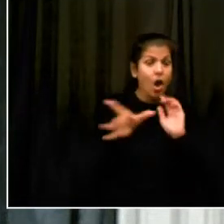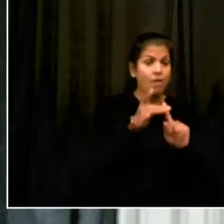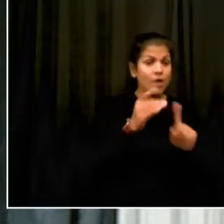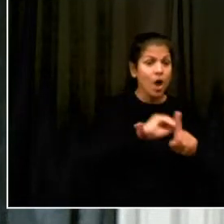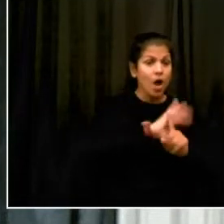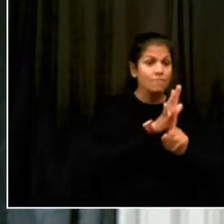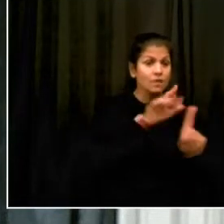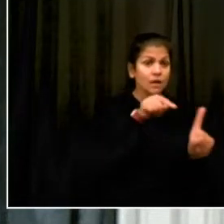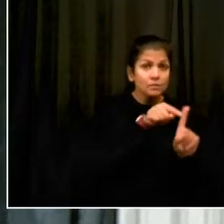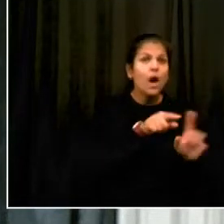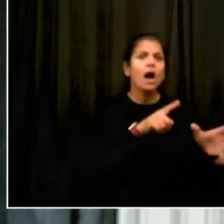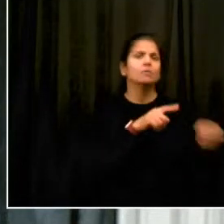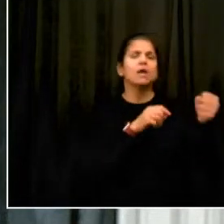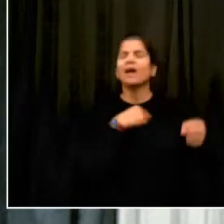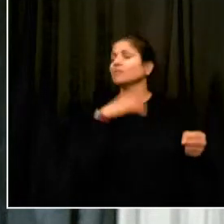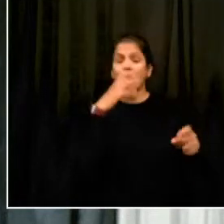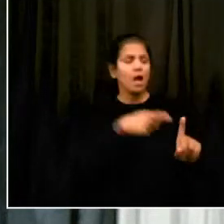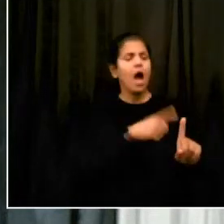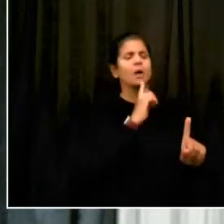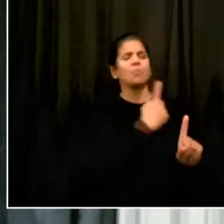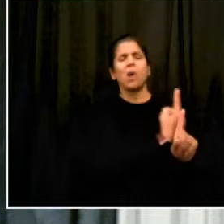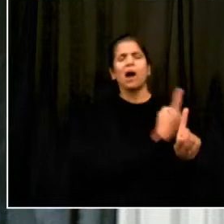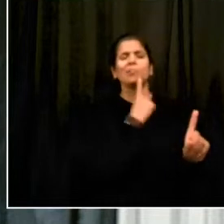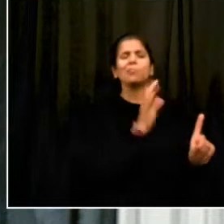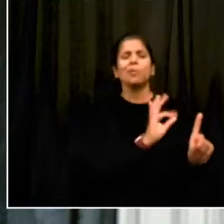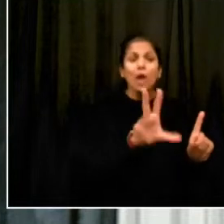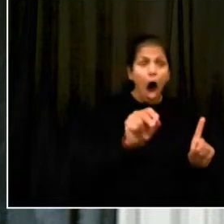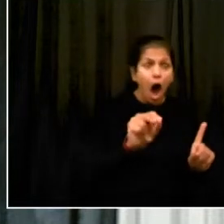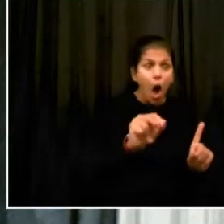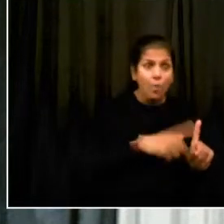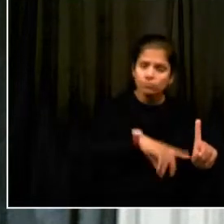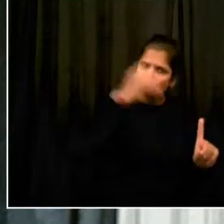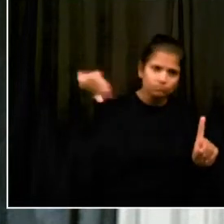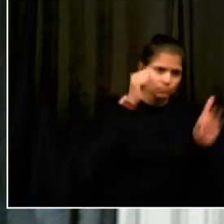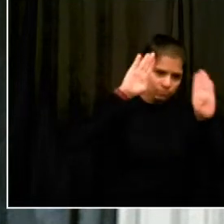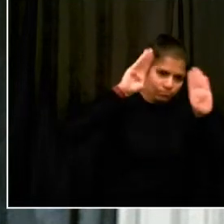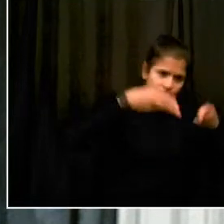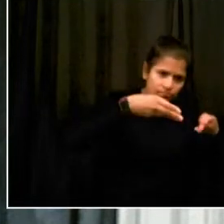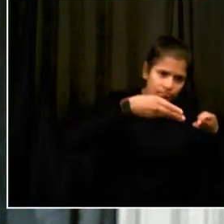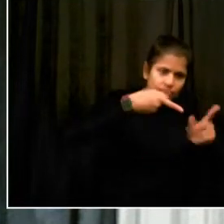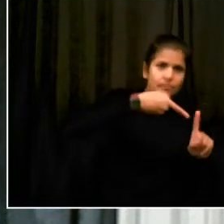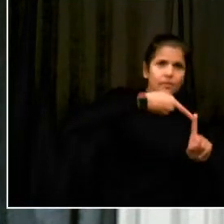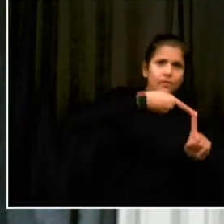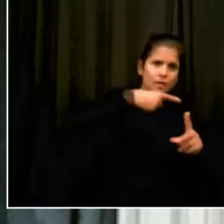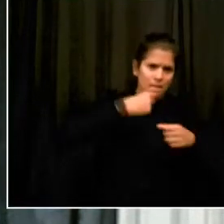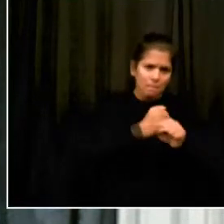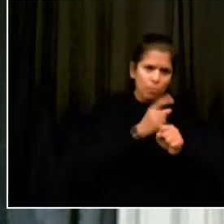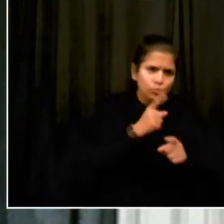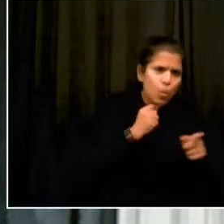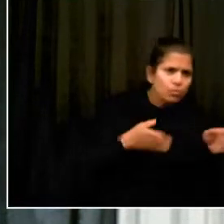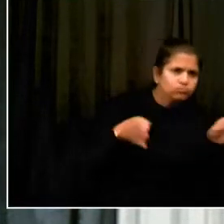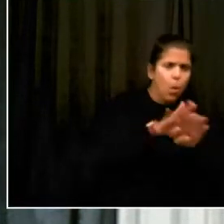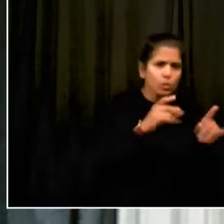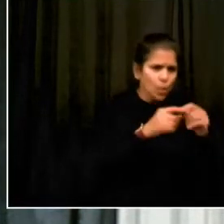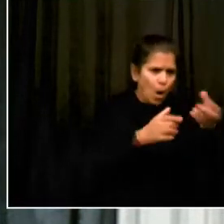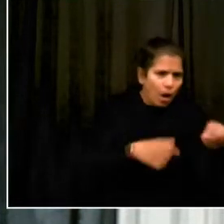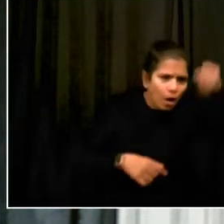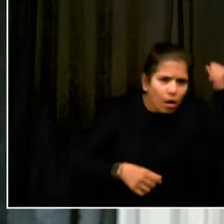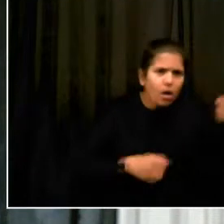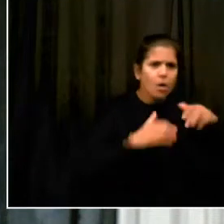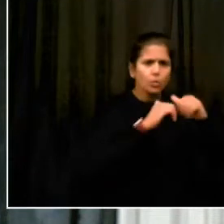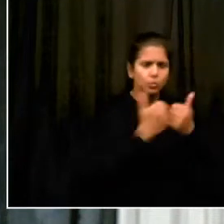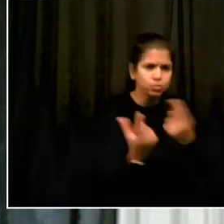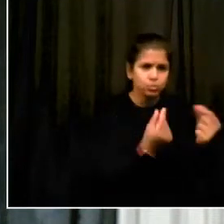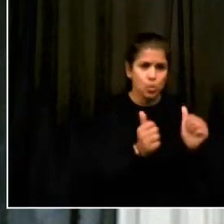implore upon all New Yorkers, please follow the medical advice. Please limit your interactions. Please wear your mask. If you